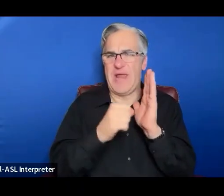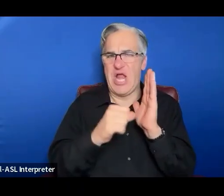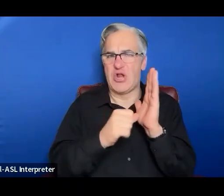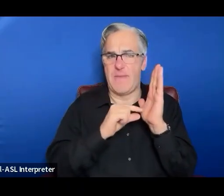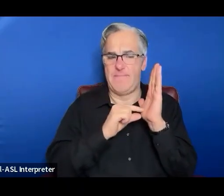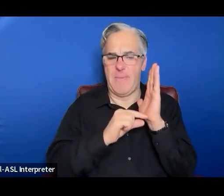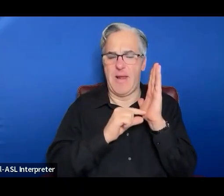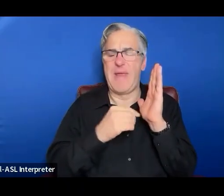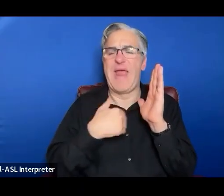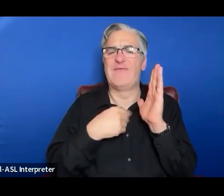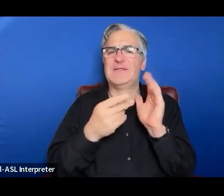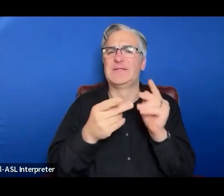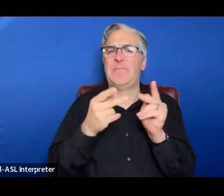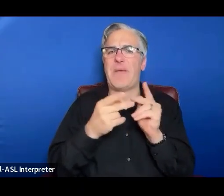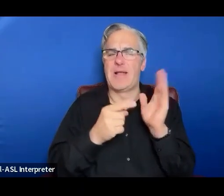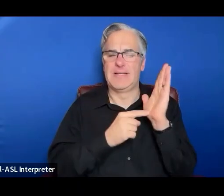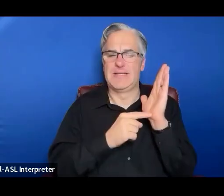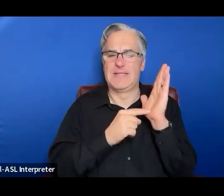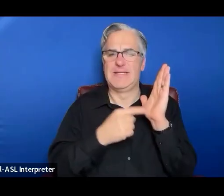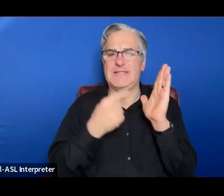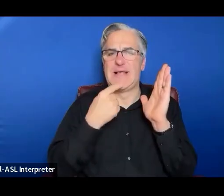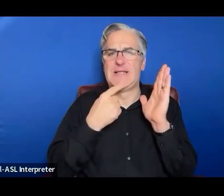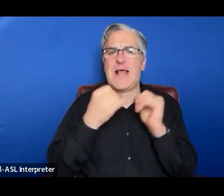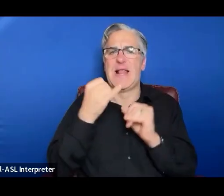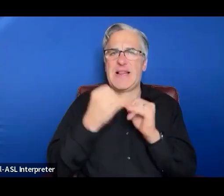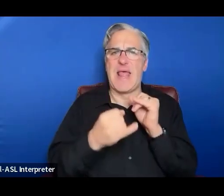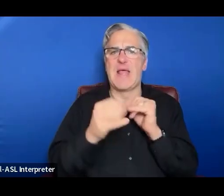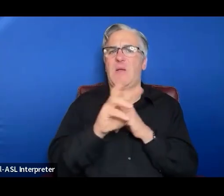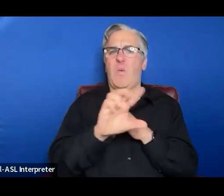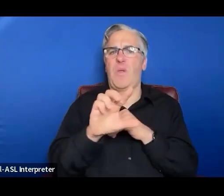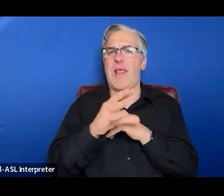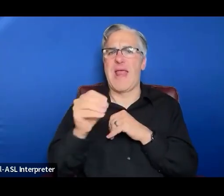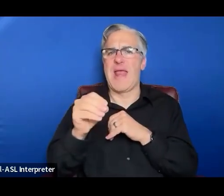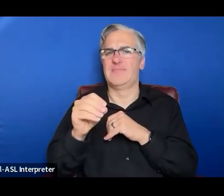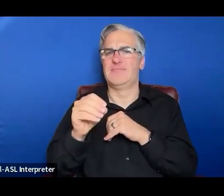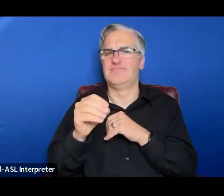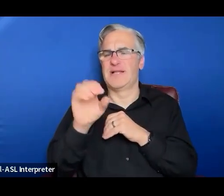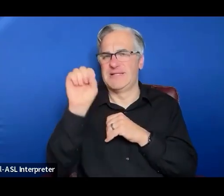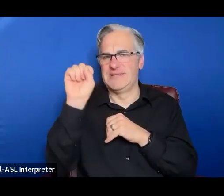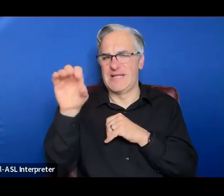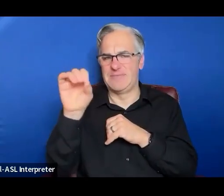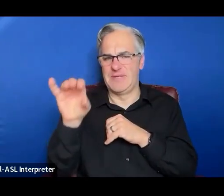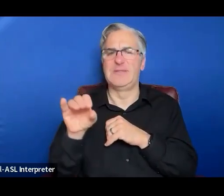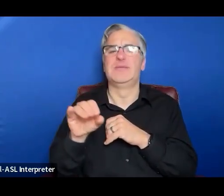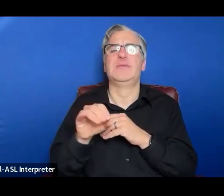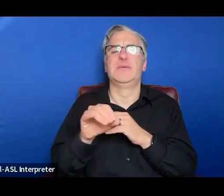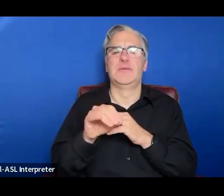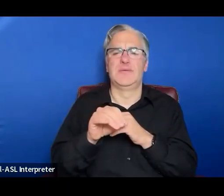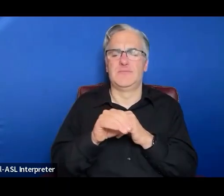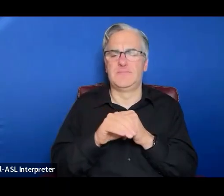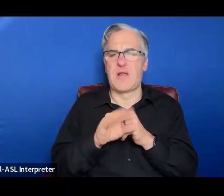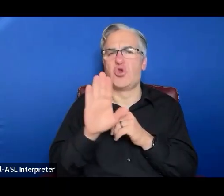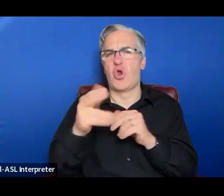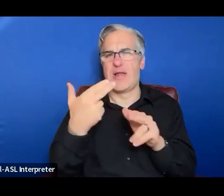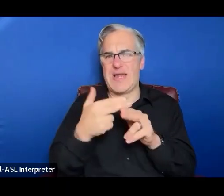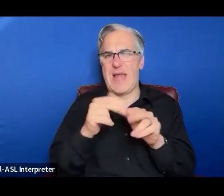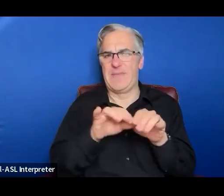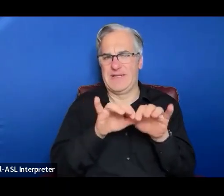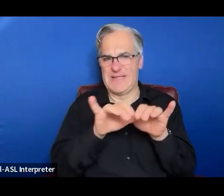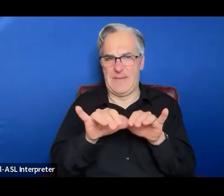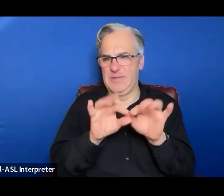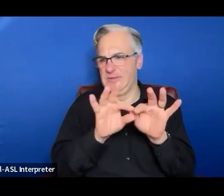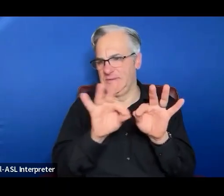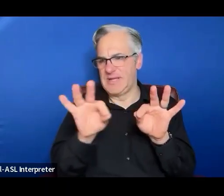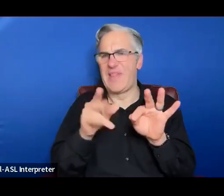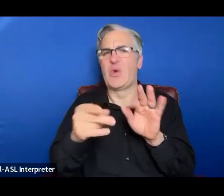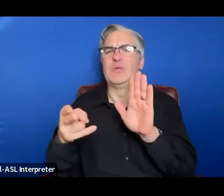want to have a spot that says last will and testament of blank and have your name typed underneath it,